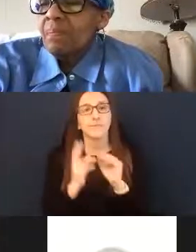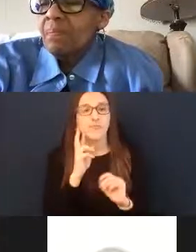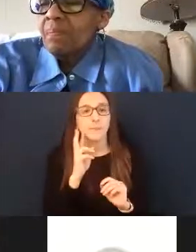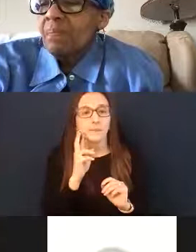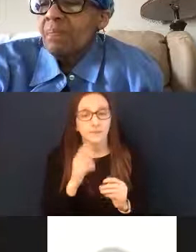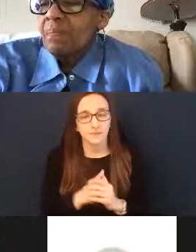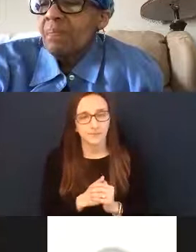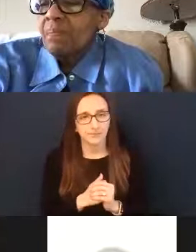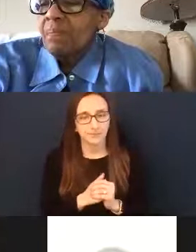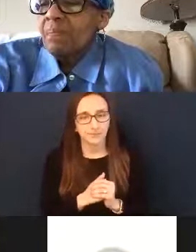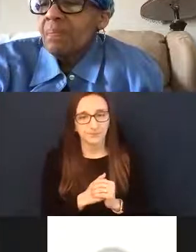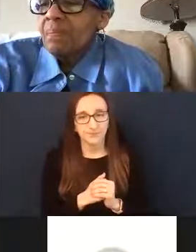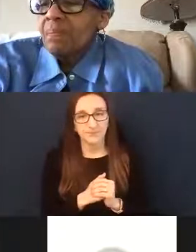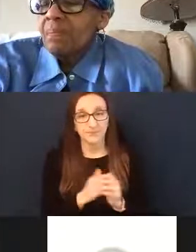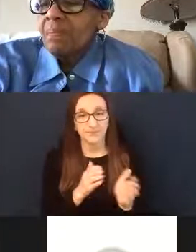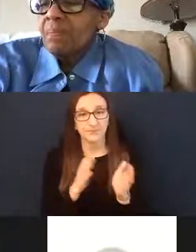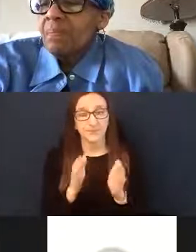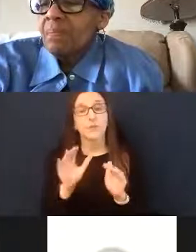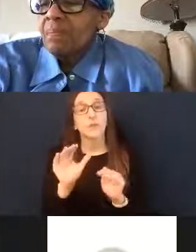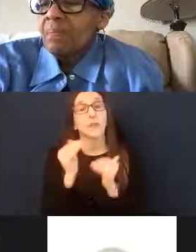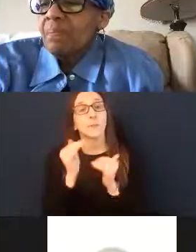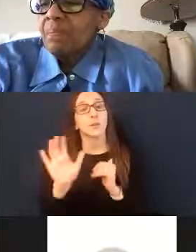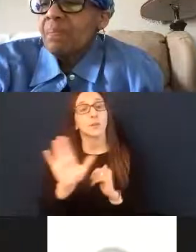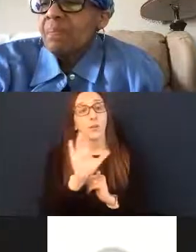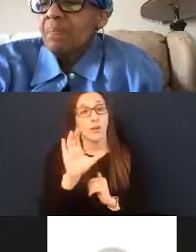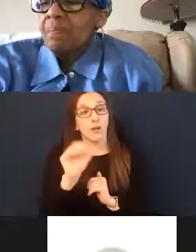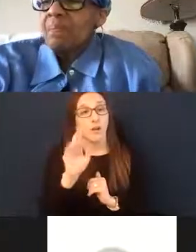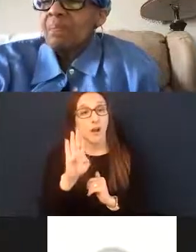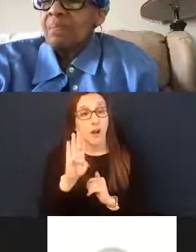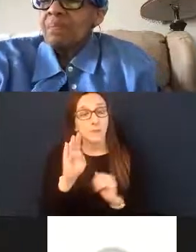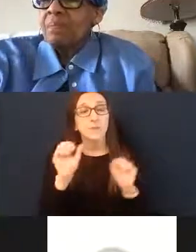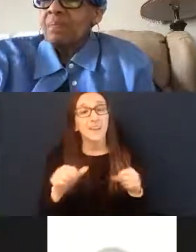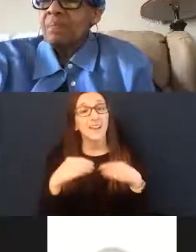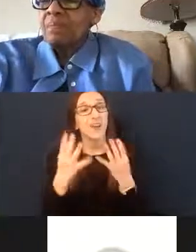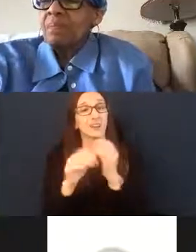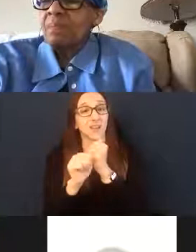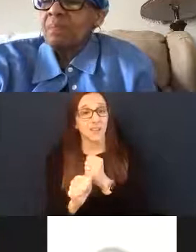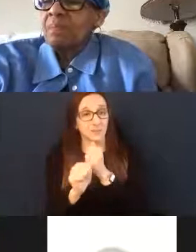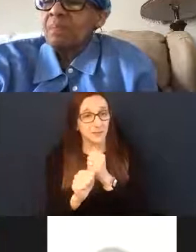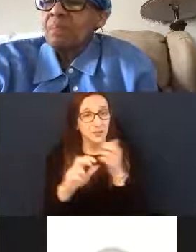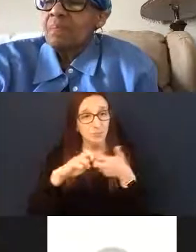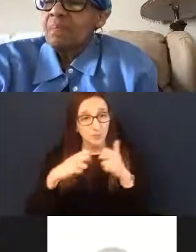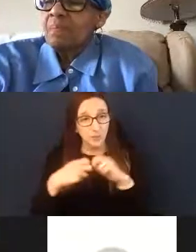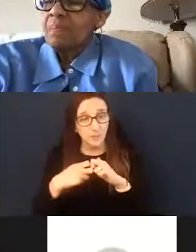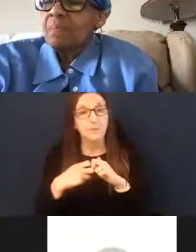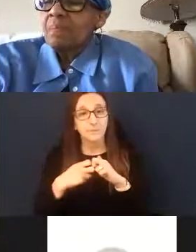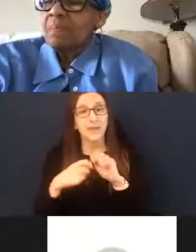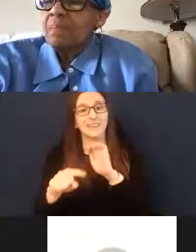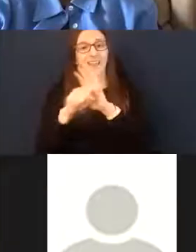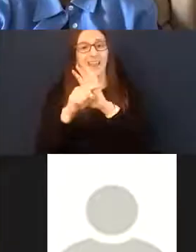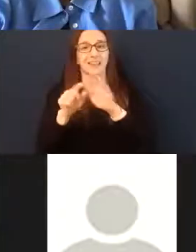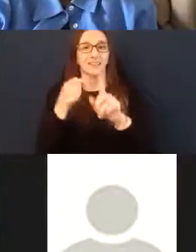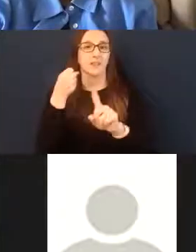Moving on, so restricting your carbs could potentially cause constipation and have negative effects on your gut as